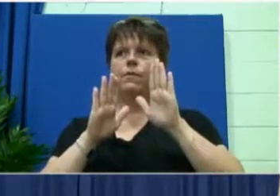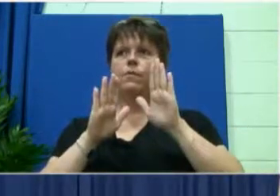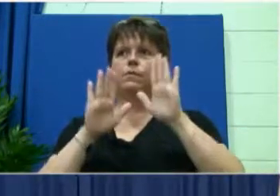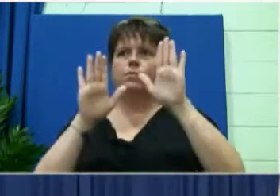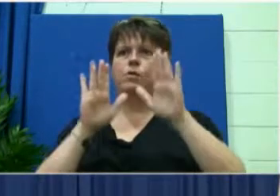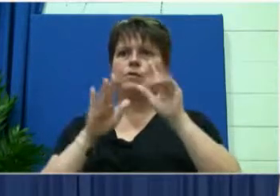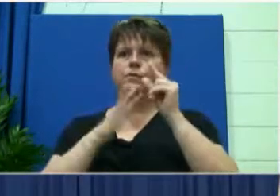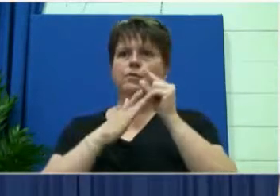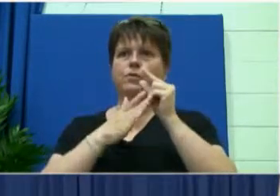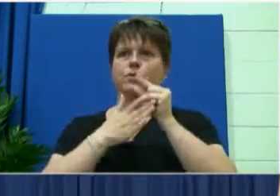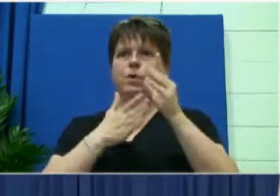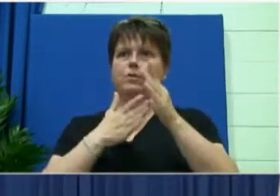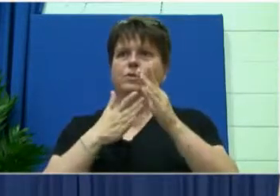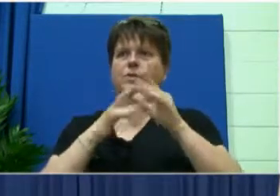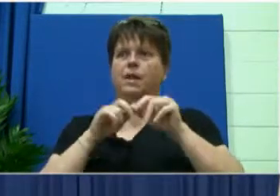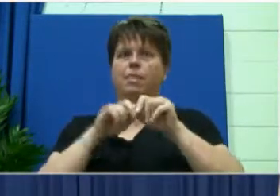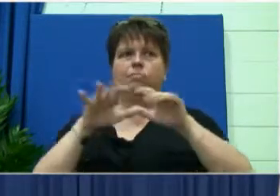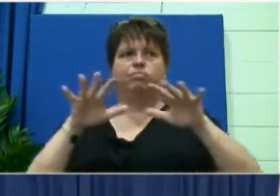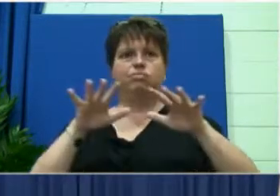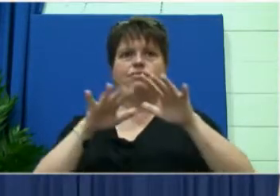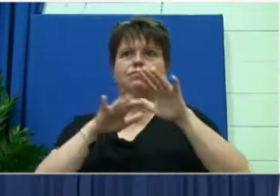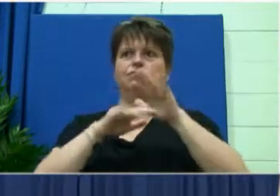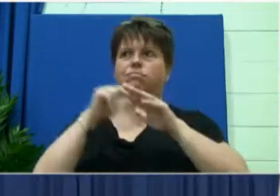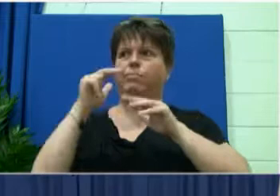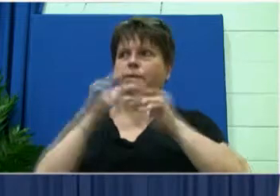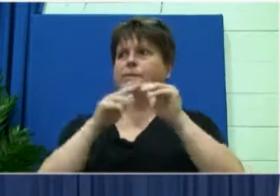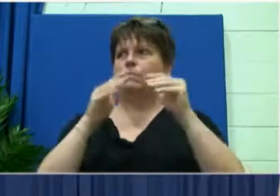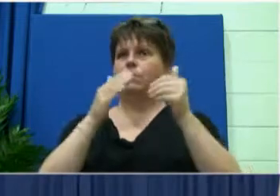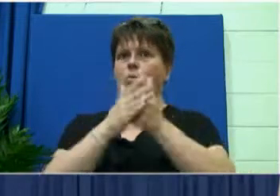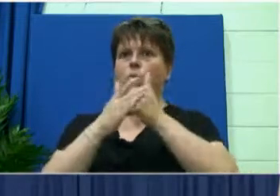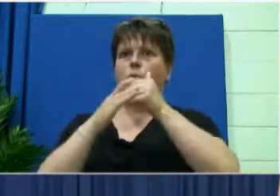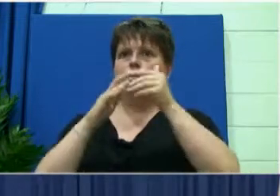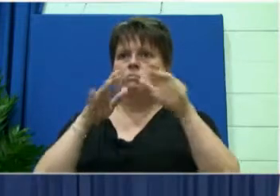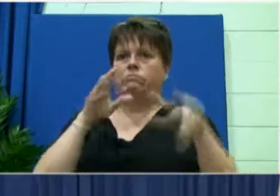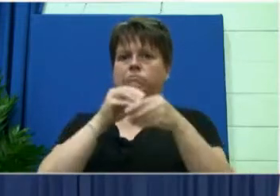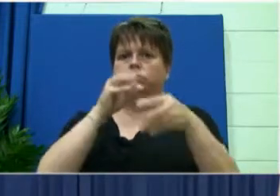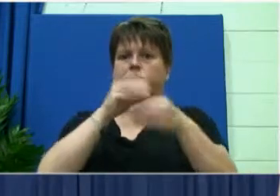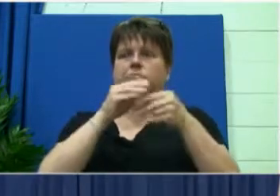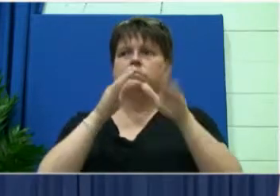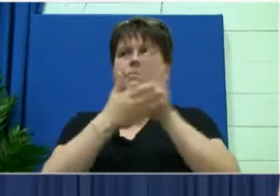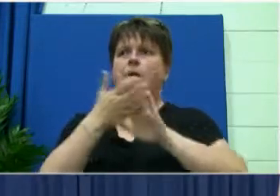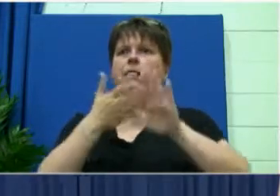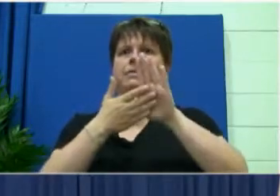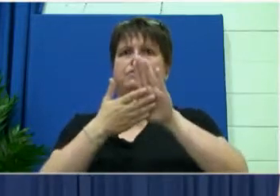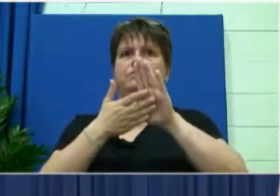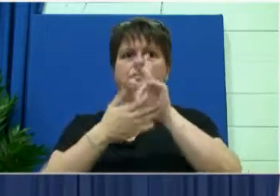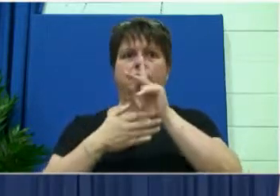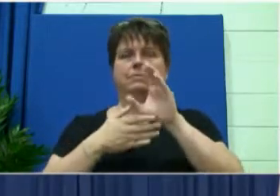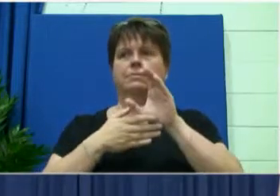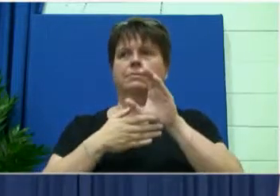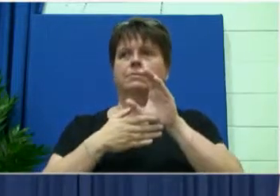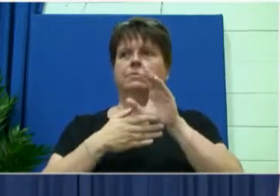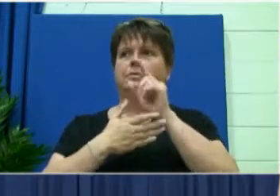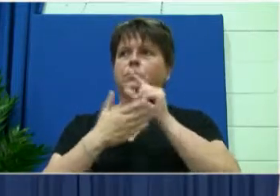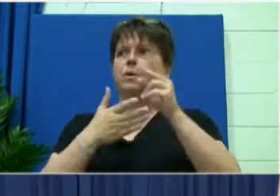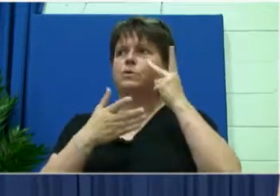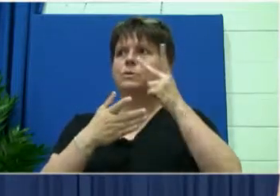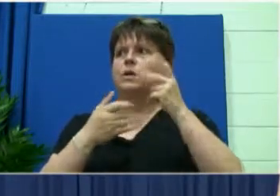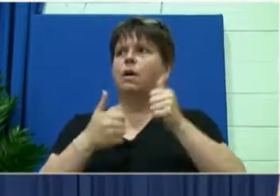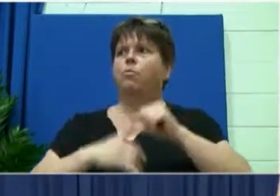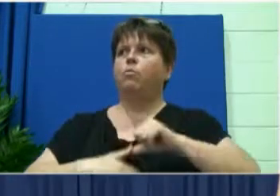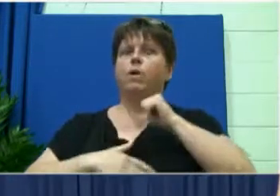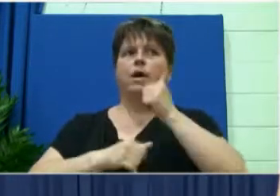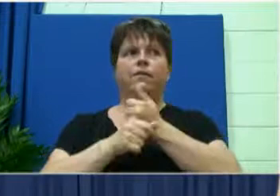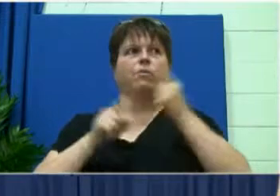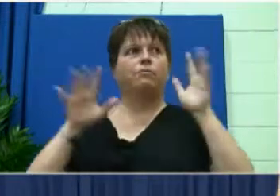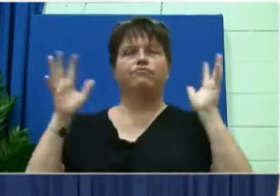wonderful grads and the great expansion of Kaskaskia College. And graduates, you can see how proud